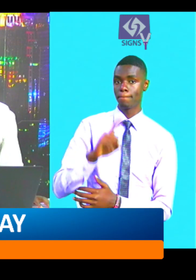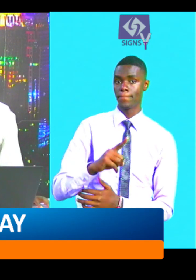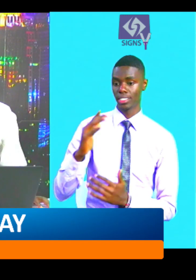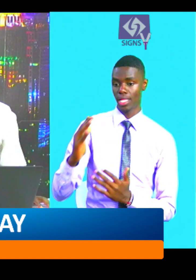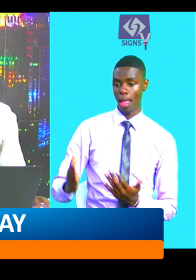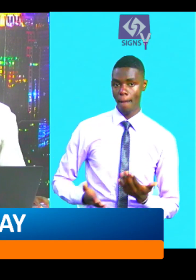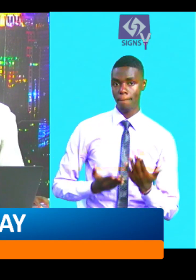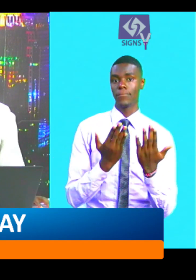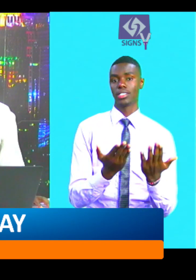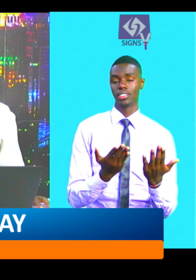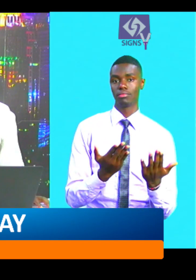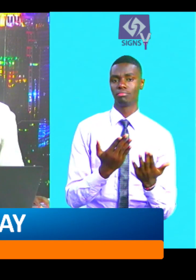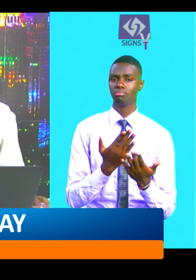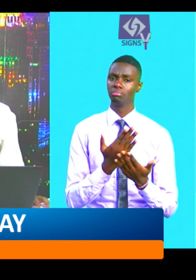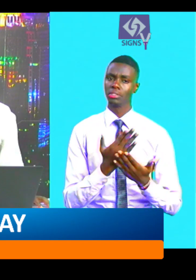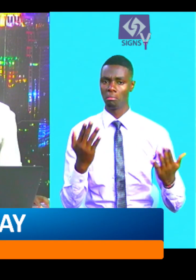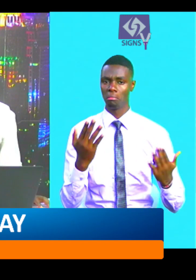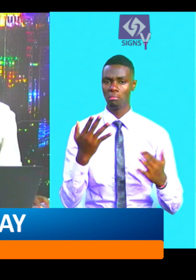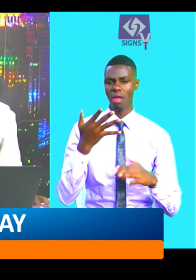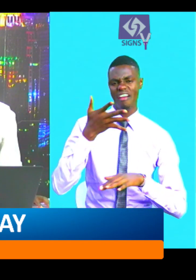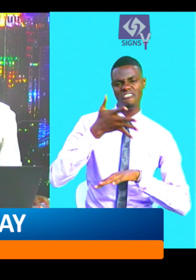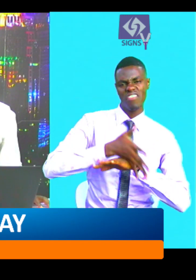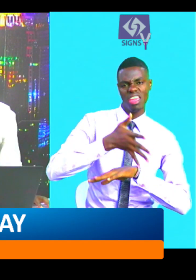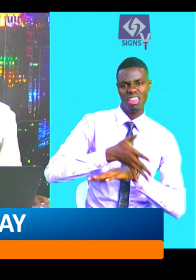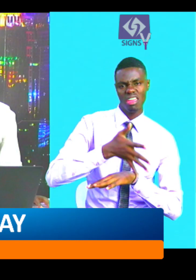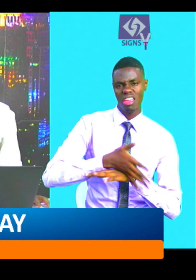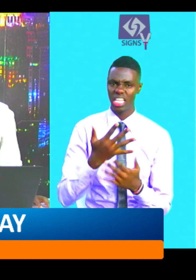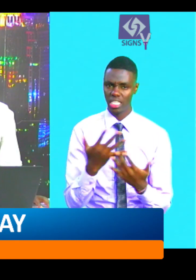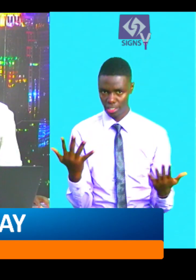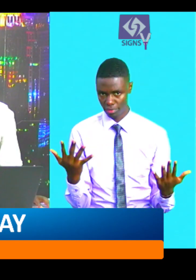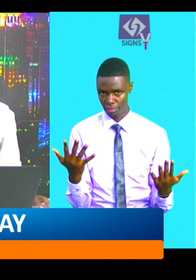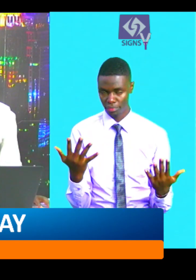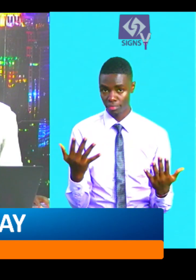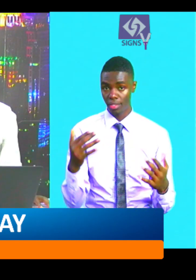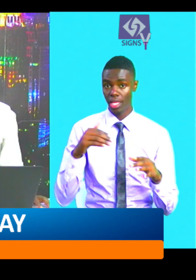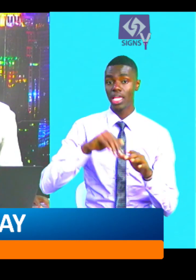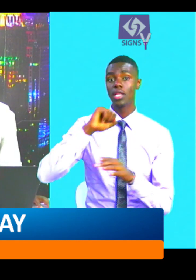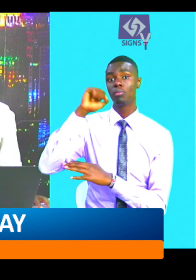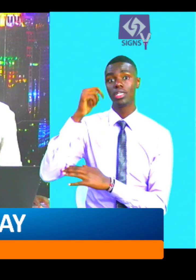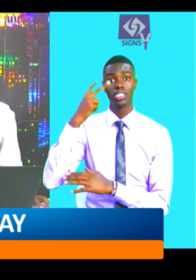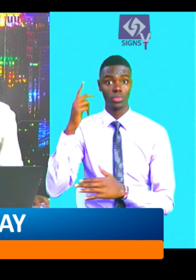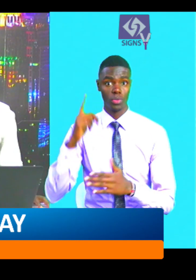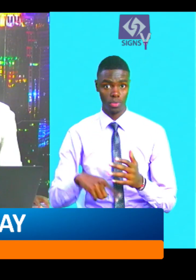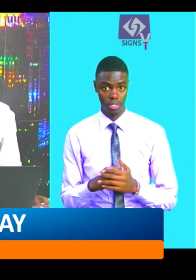Well, you see, politics, you have to present a certain form of facade.